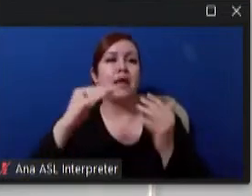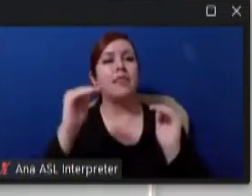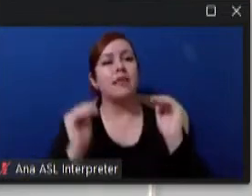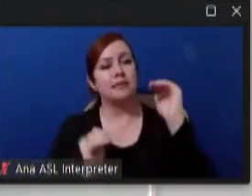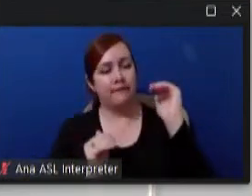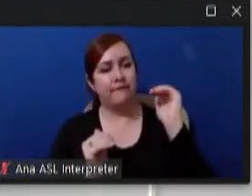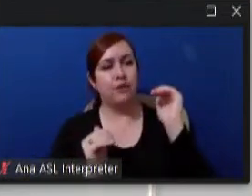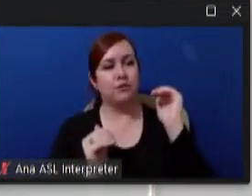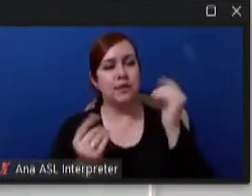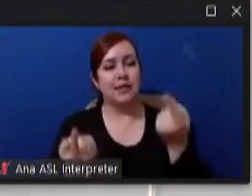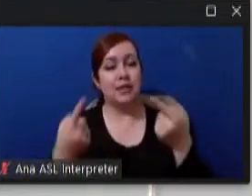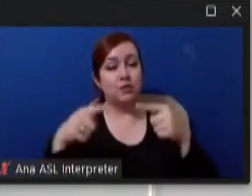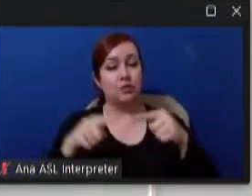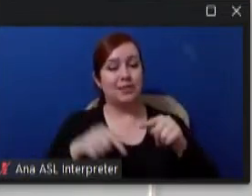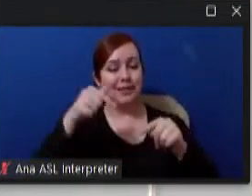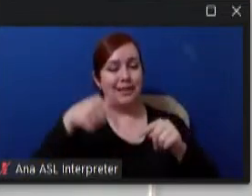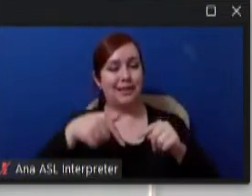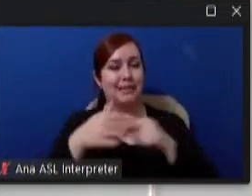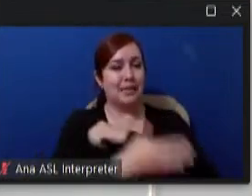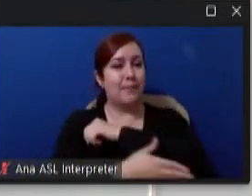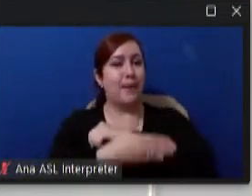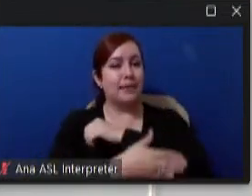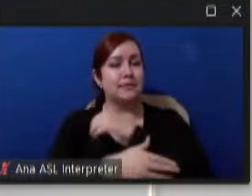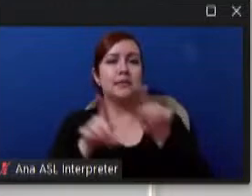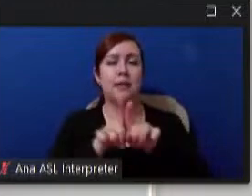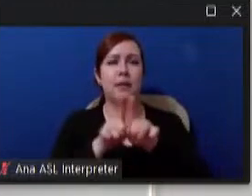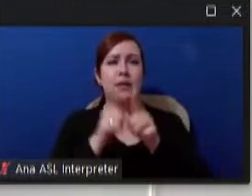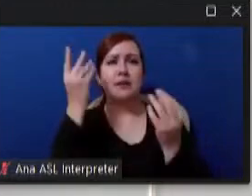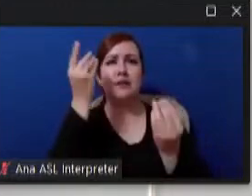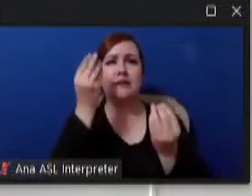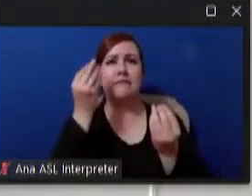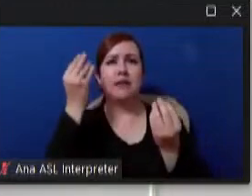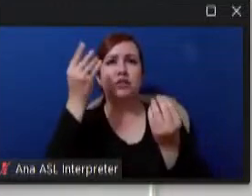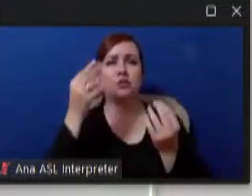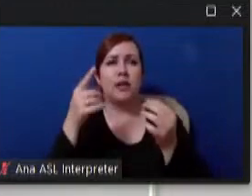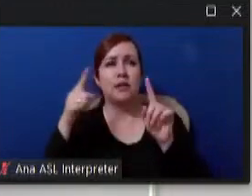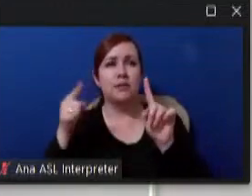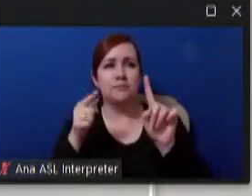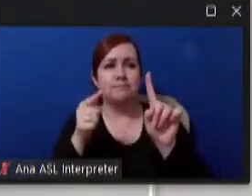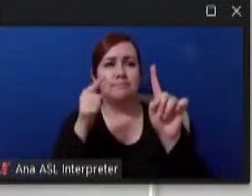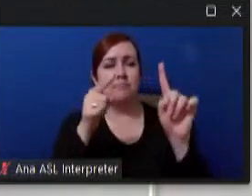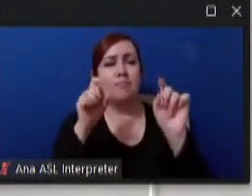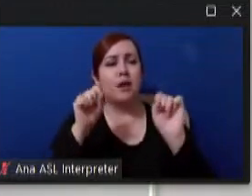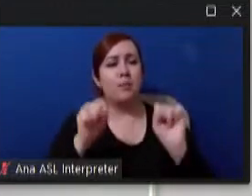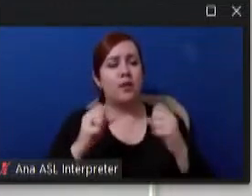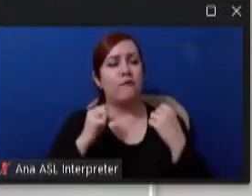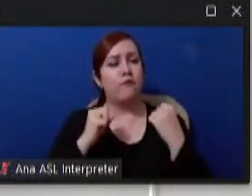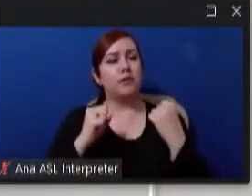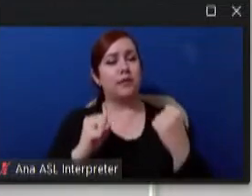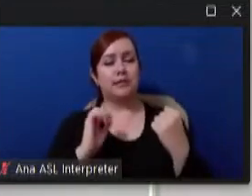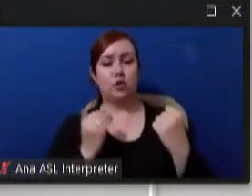public policies that the country has faced. Also to reflect on what path to